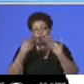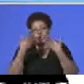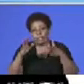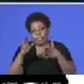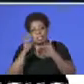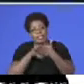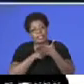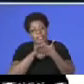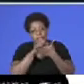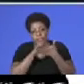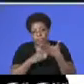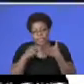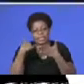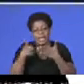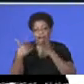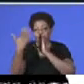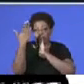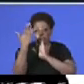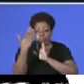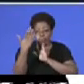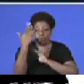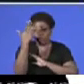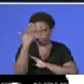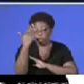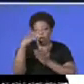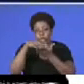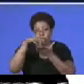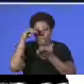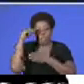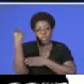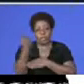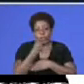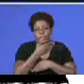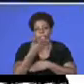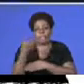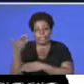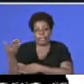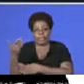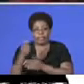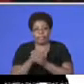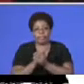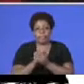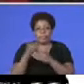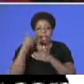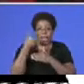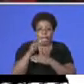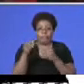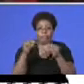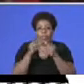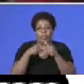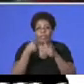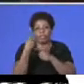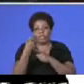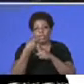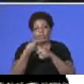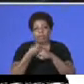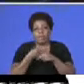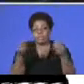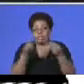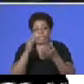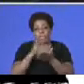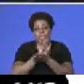moment. Virtual learning for most students is the only thing. After a little more than 2 months with no